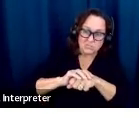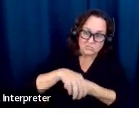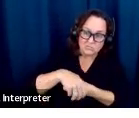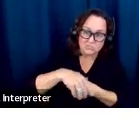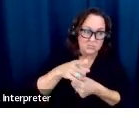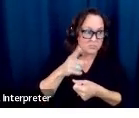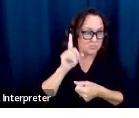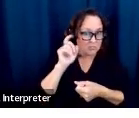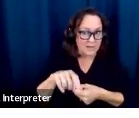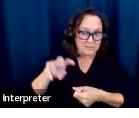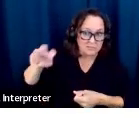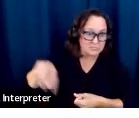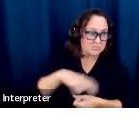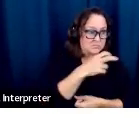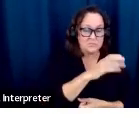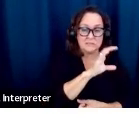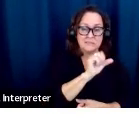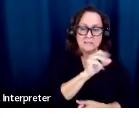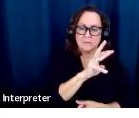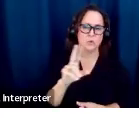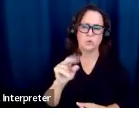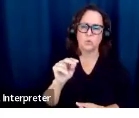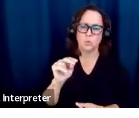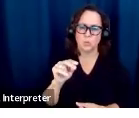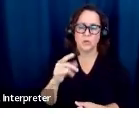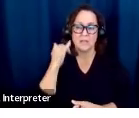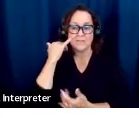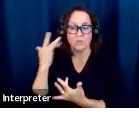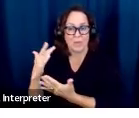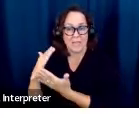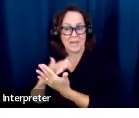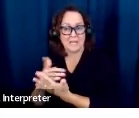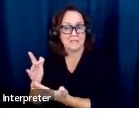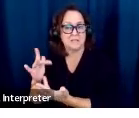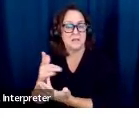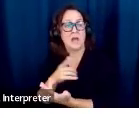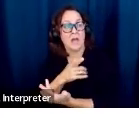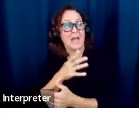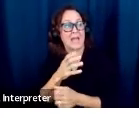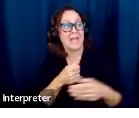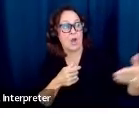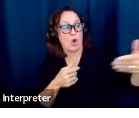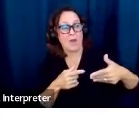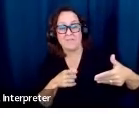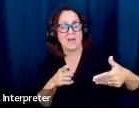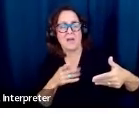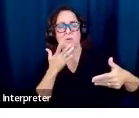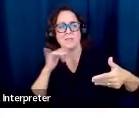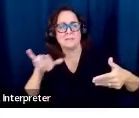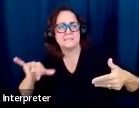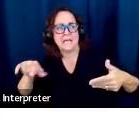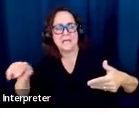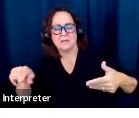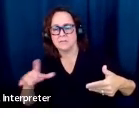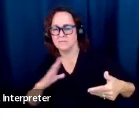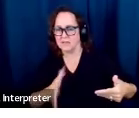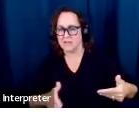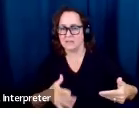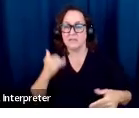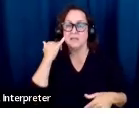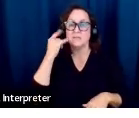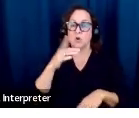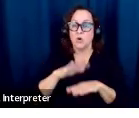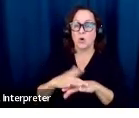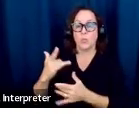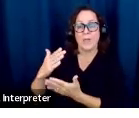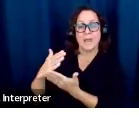list spot to enroll in the CSW. And given the priority enrollment policy, if you are on the IDD waiver